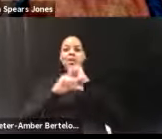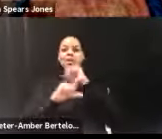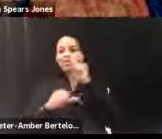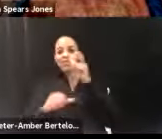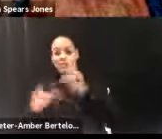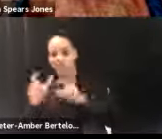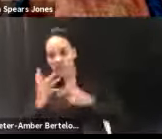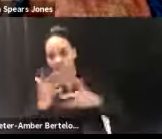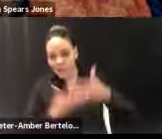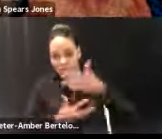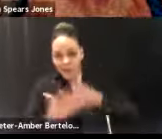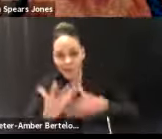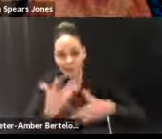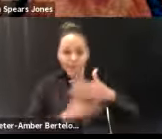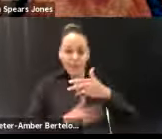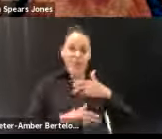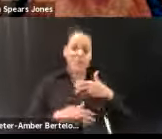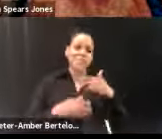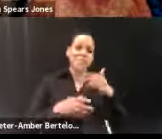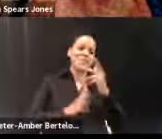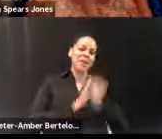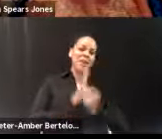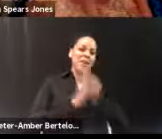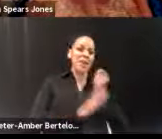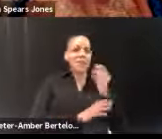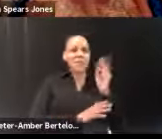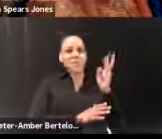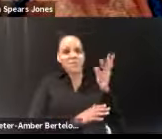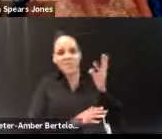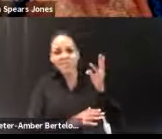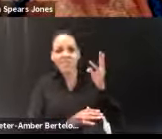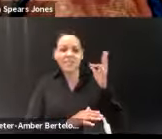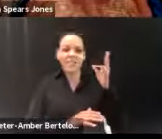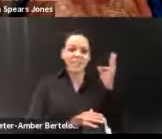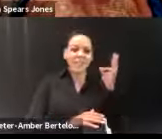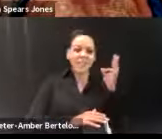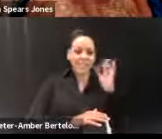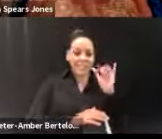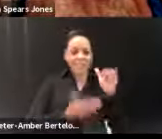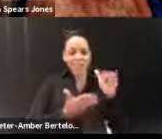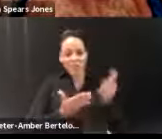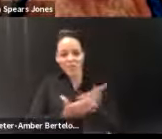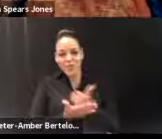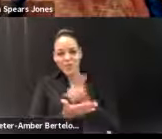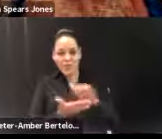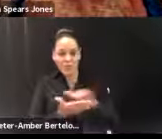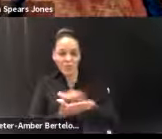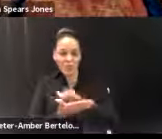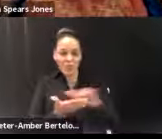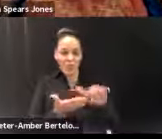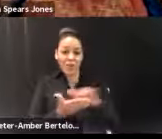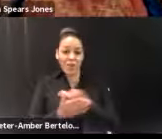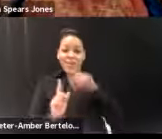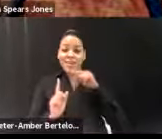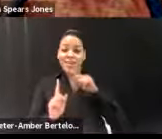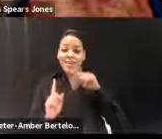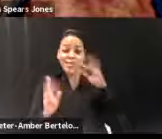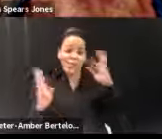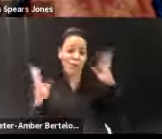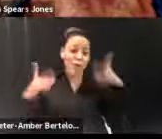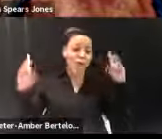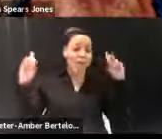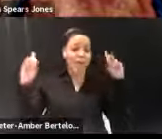of late 60s, early 70s, Nueva York. He was on a wild ride, the